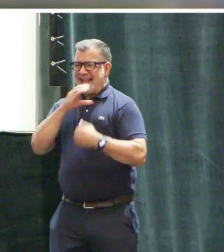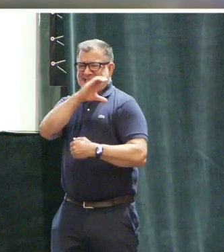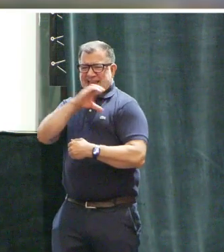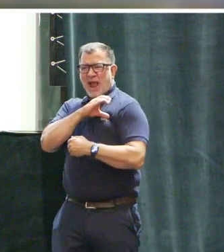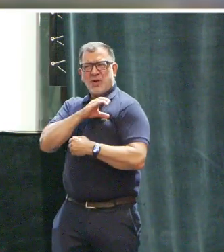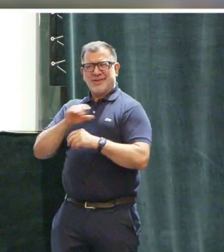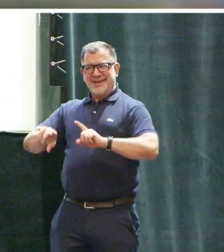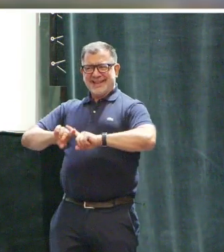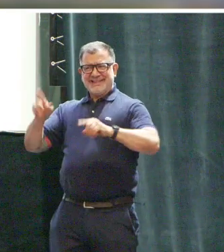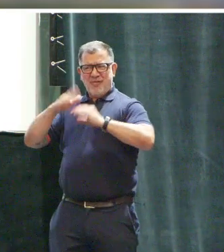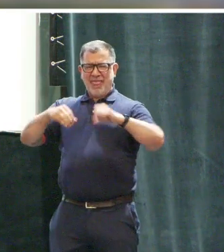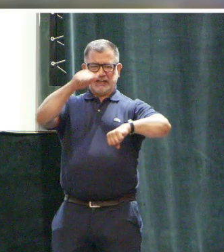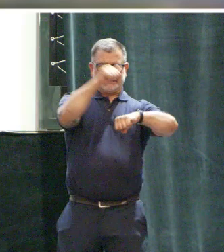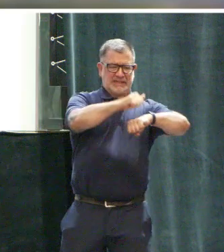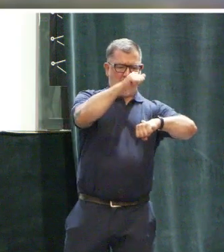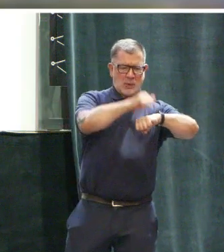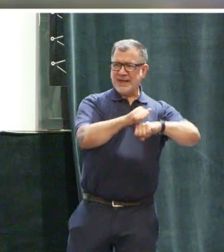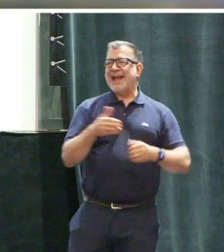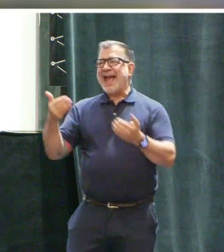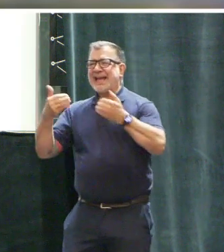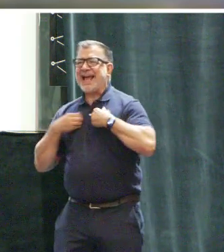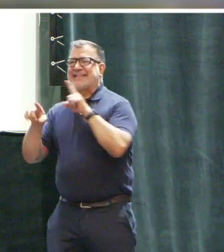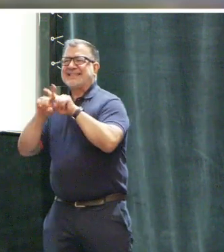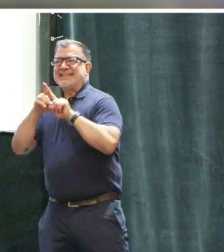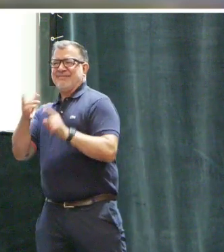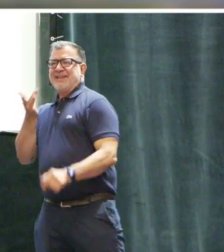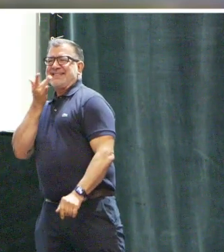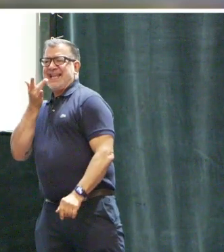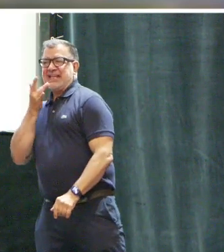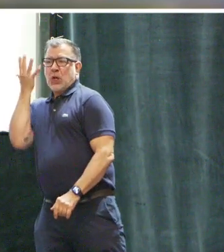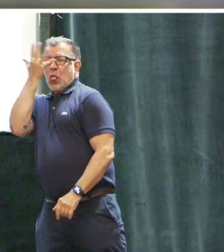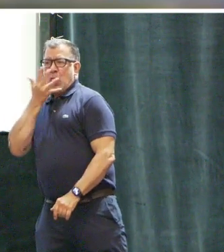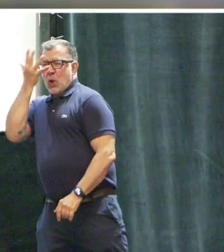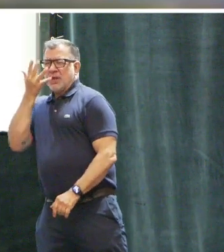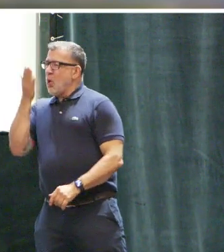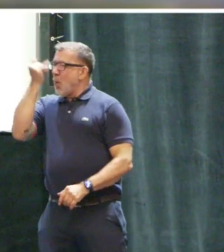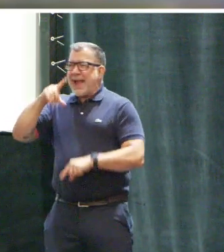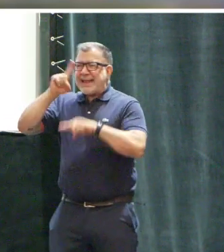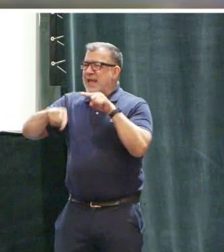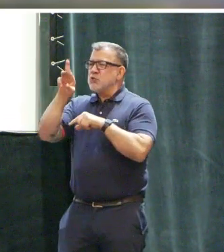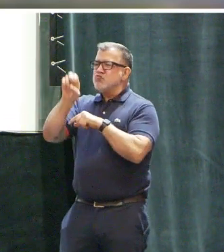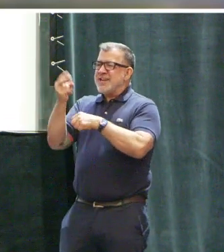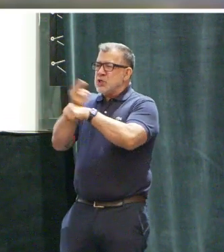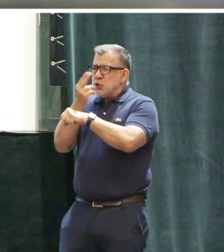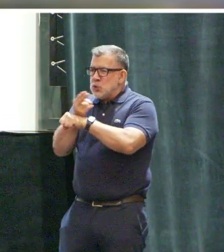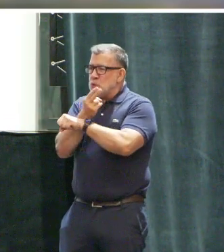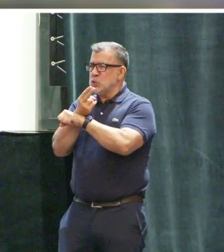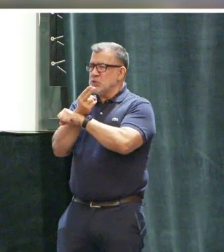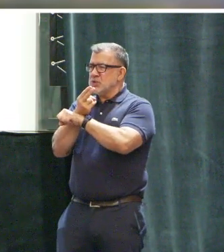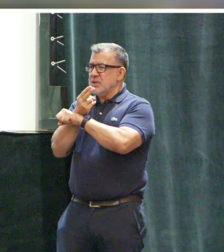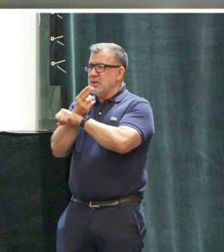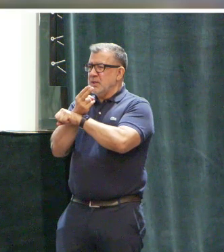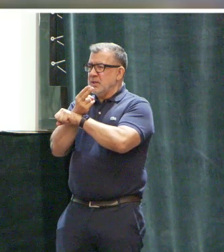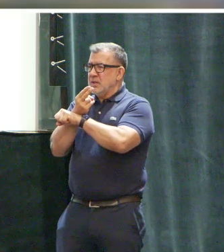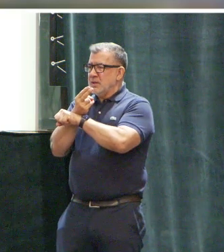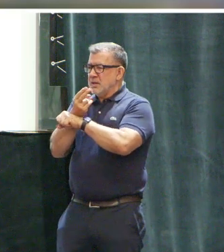different look, a different character. So I'd like to understand why you can't reuse, even if it's difficult to find materiality